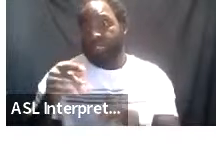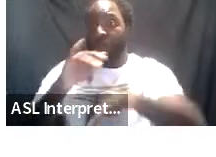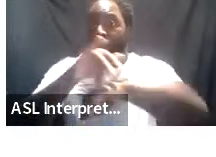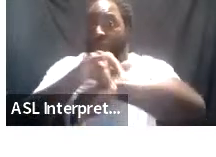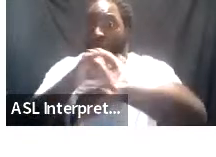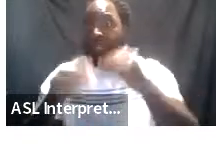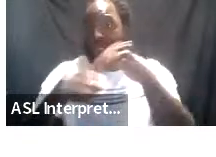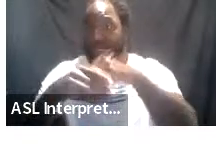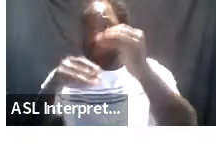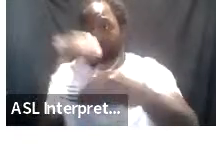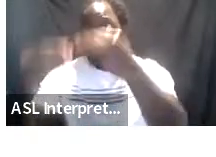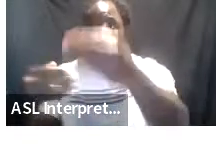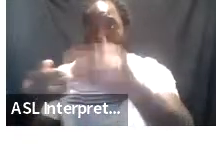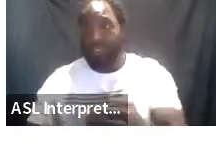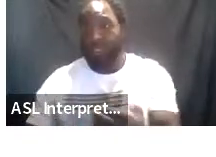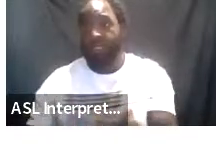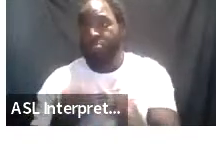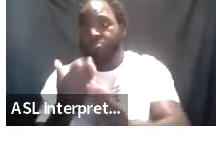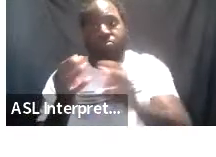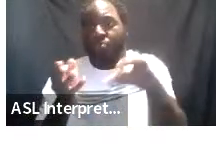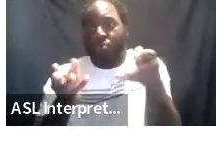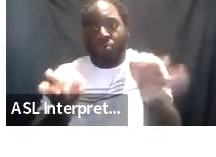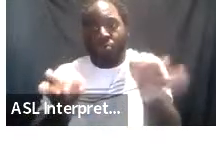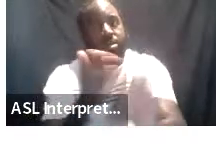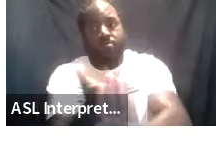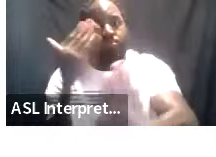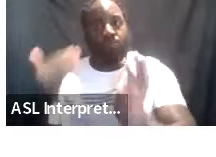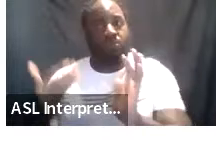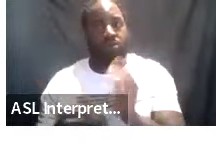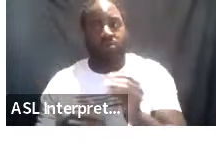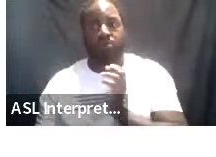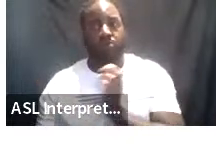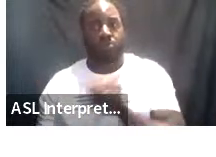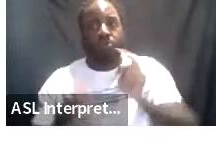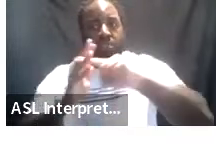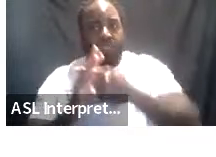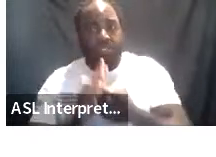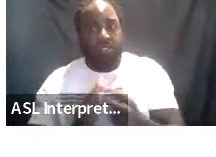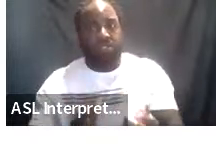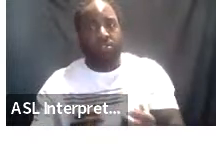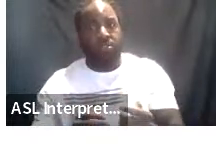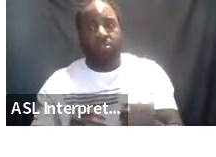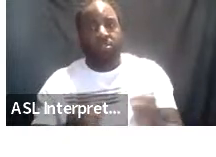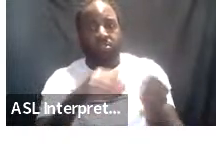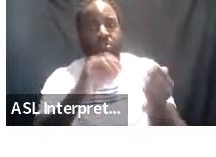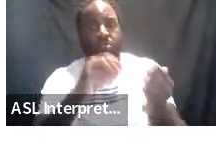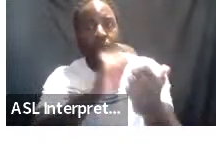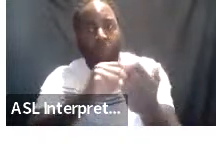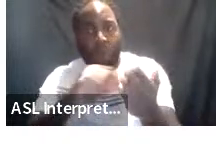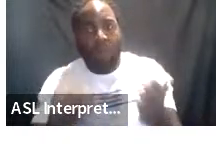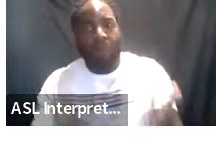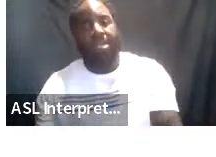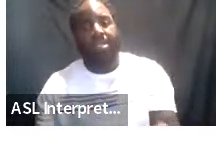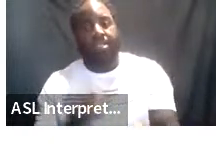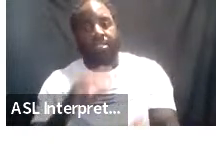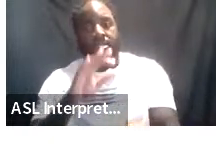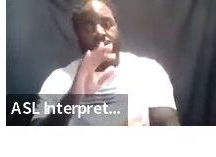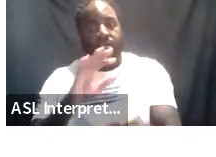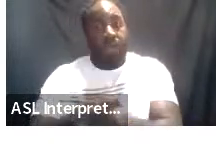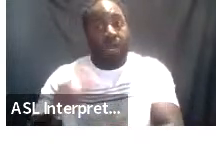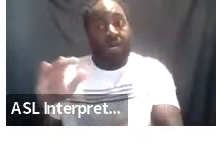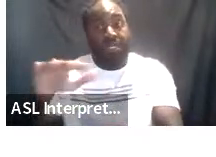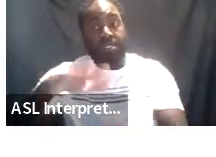process, way before we've even started to put pen to paper on zoning text or the